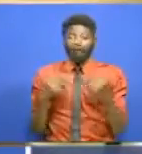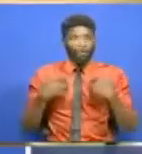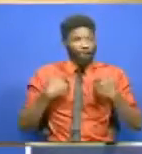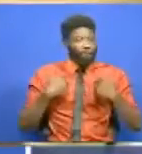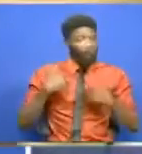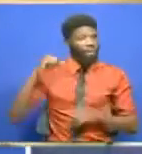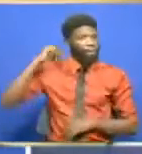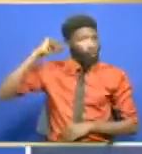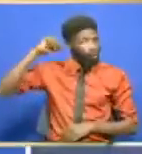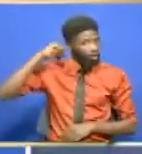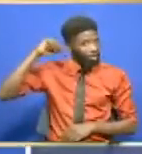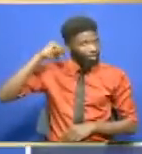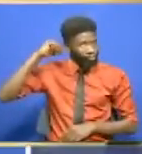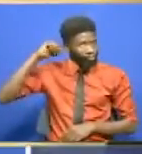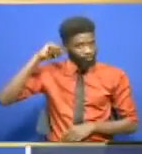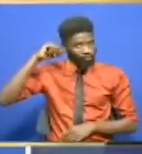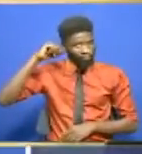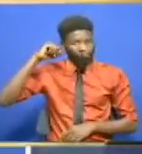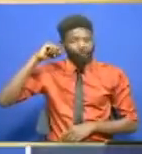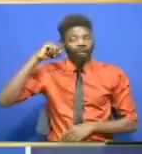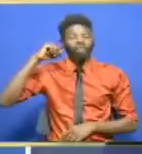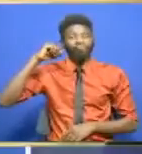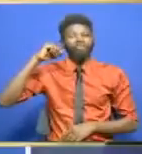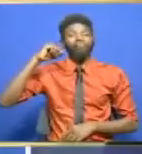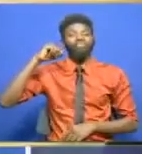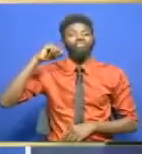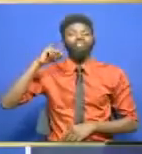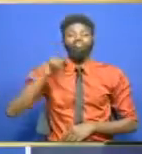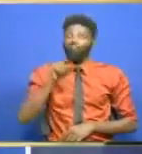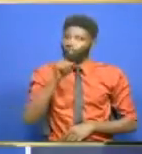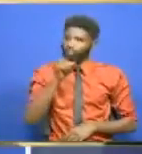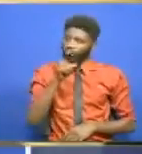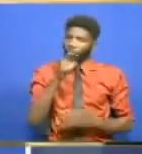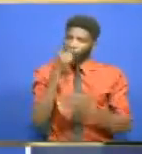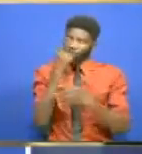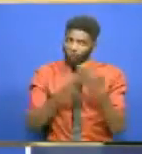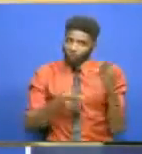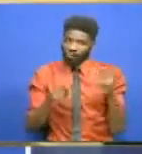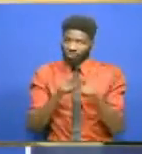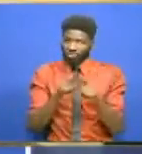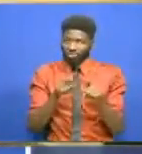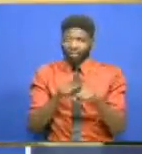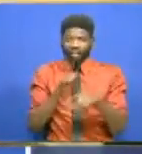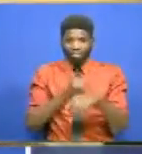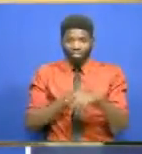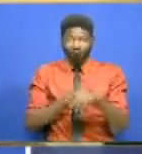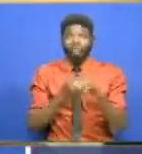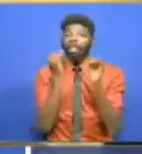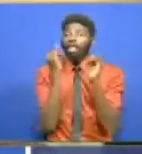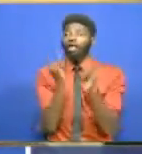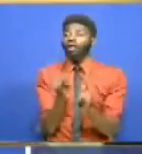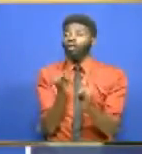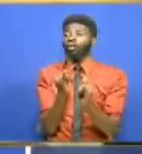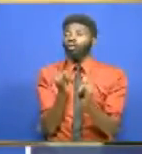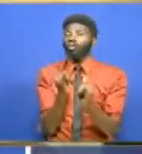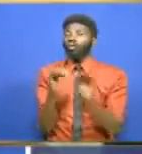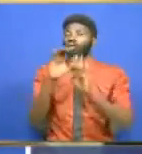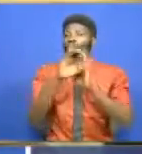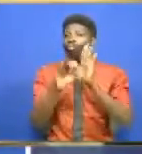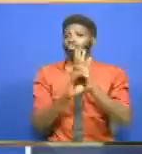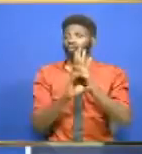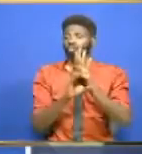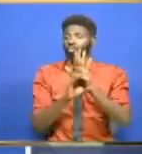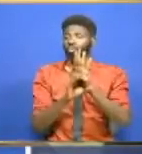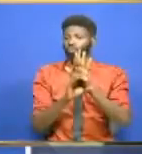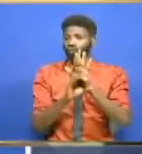of servanthood. And this is what in the new dispensation has envisaged. In our support to